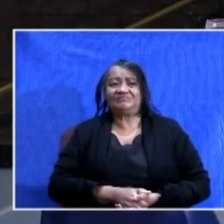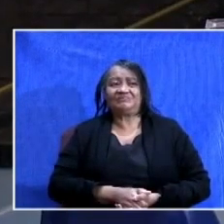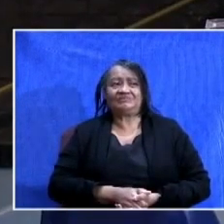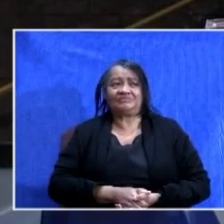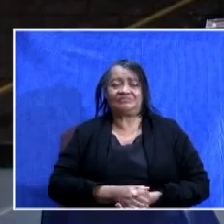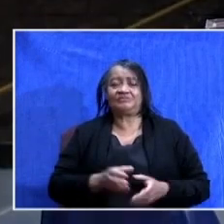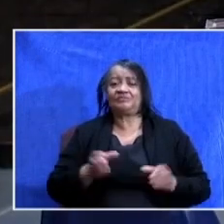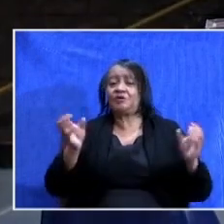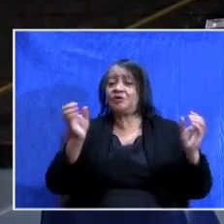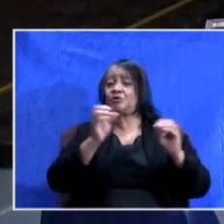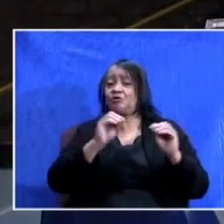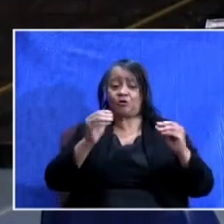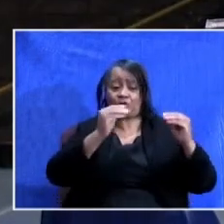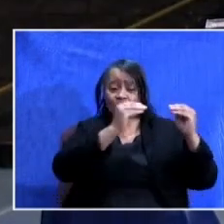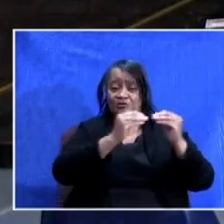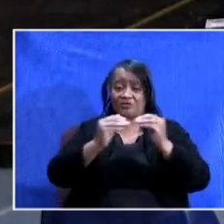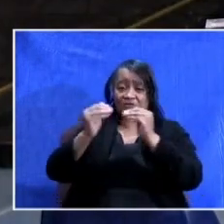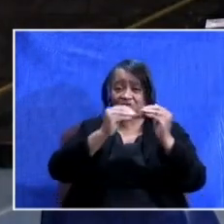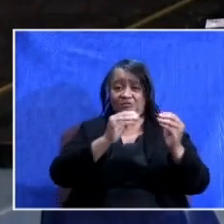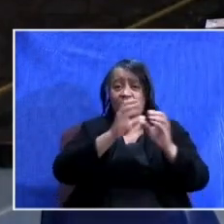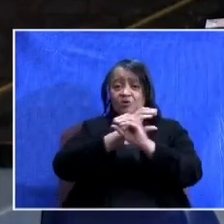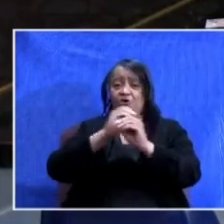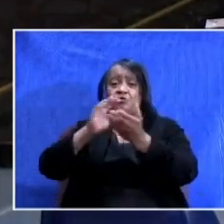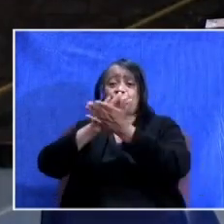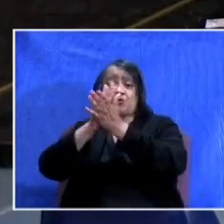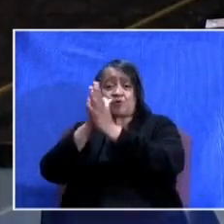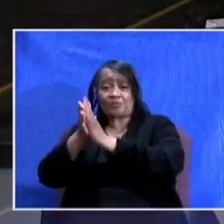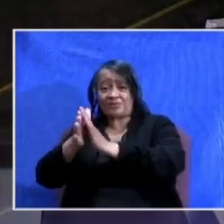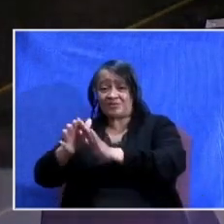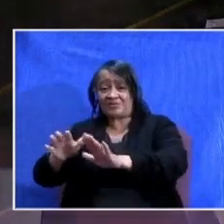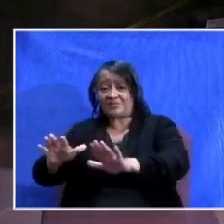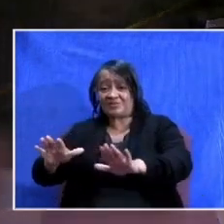No justice, no peace.